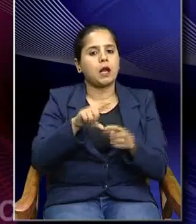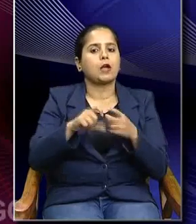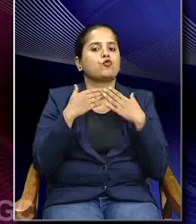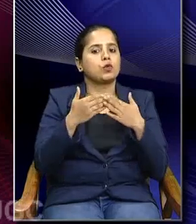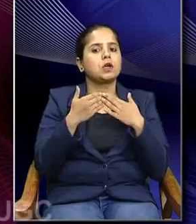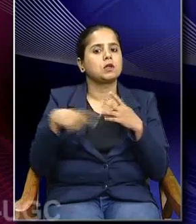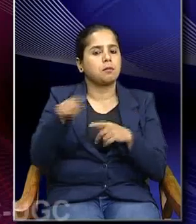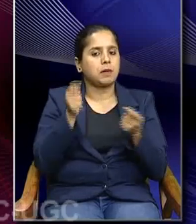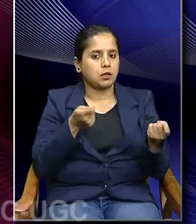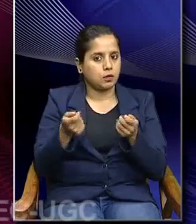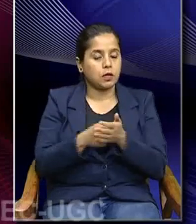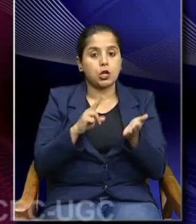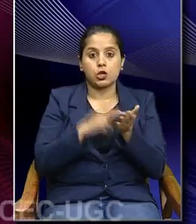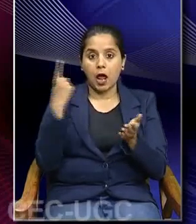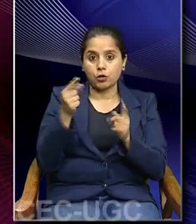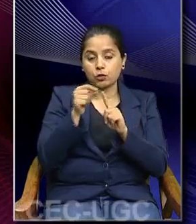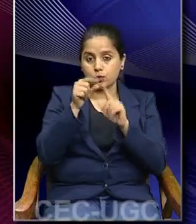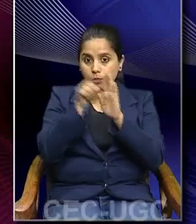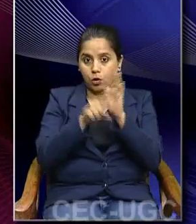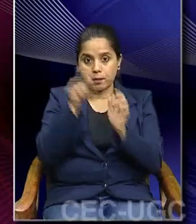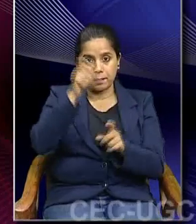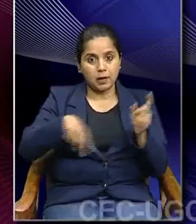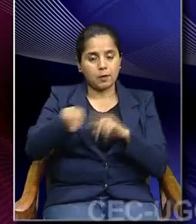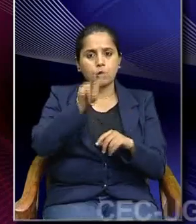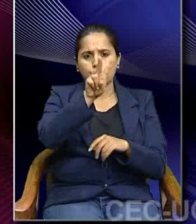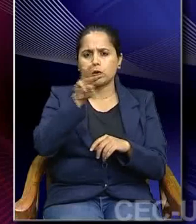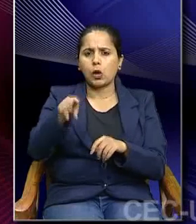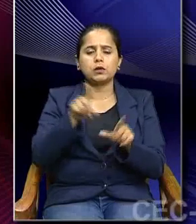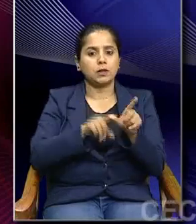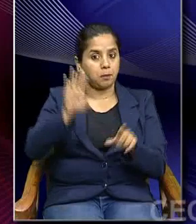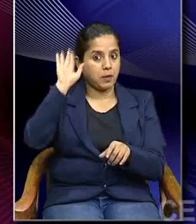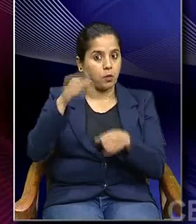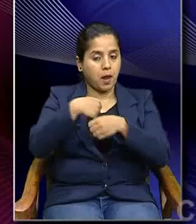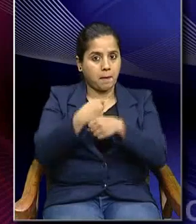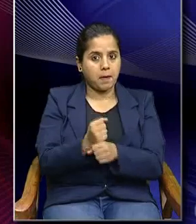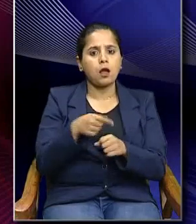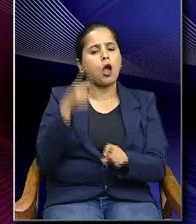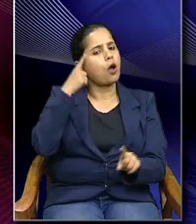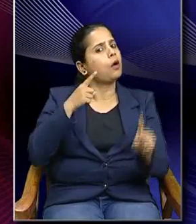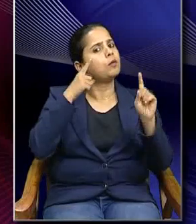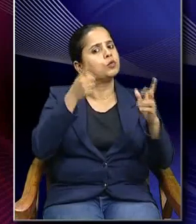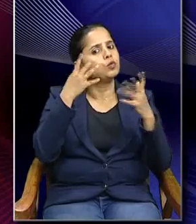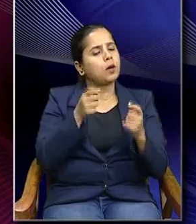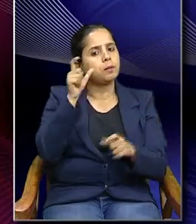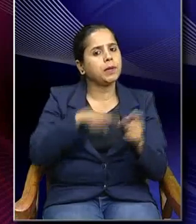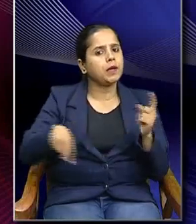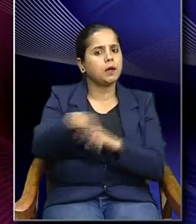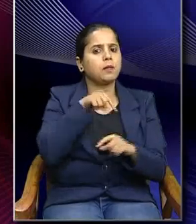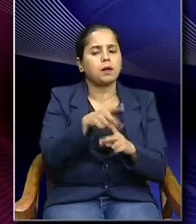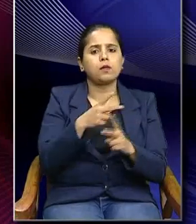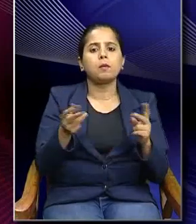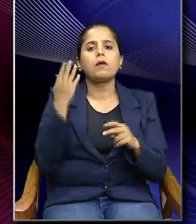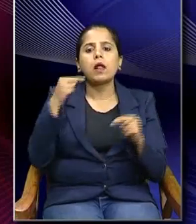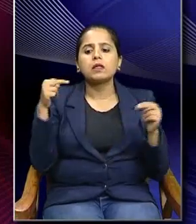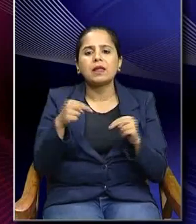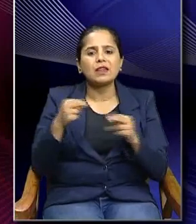education. National Population Policy 2000 was an objective of policy to address the unmet needs